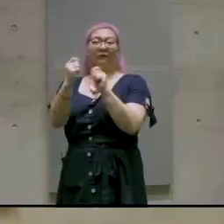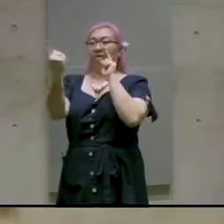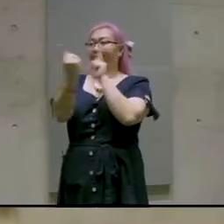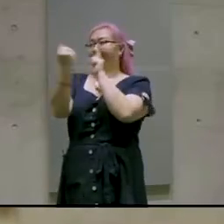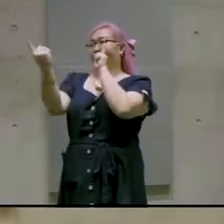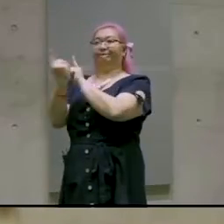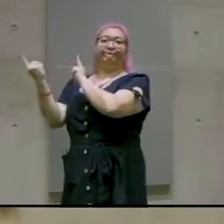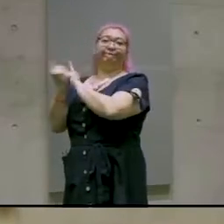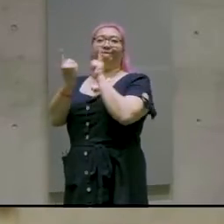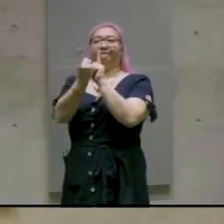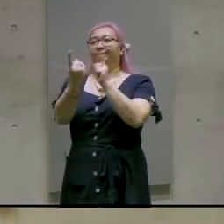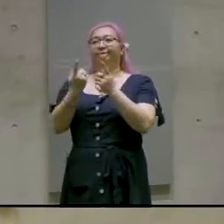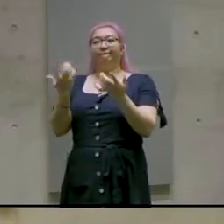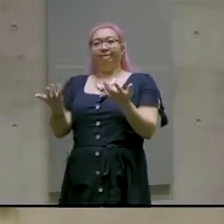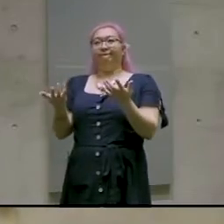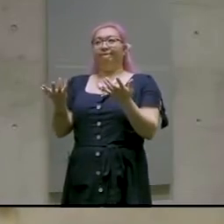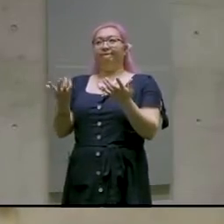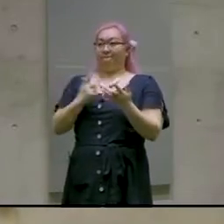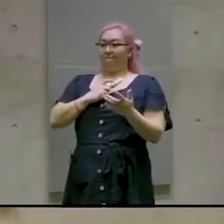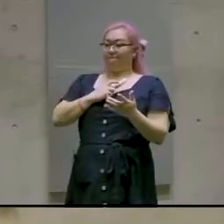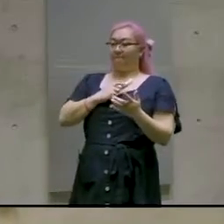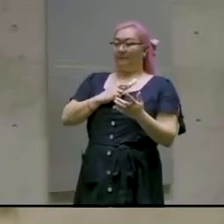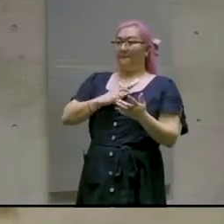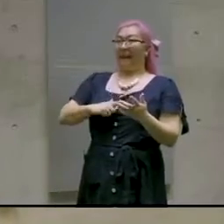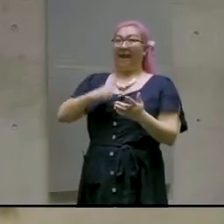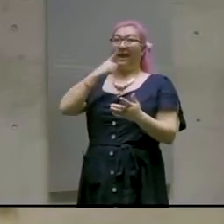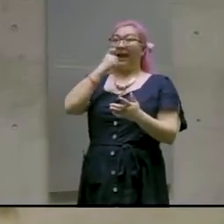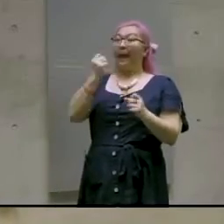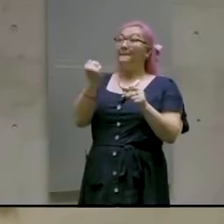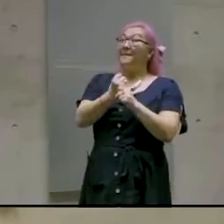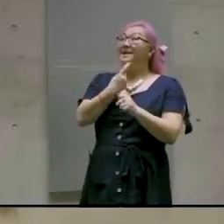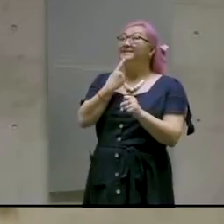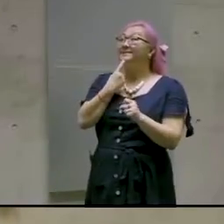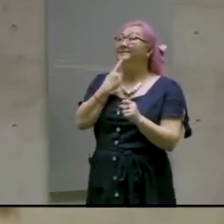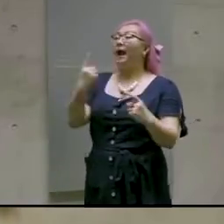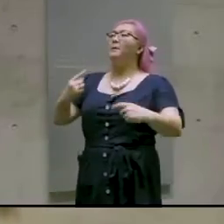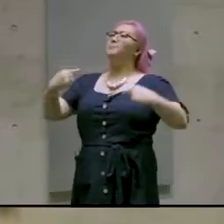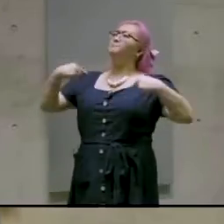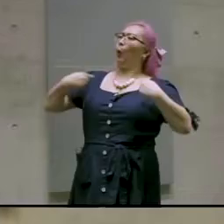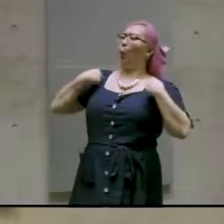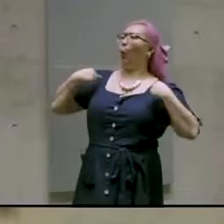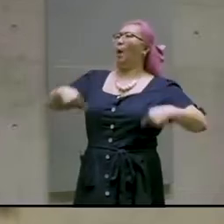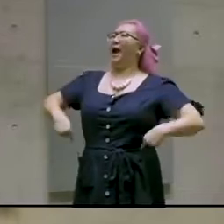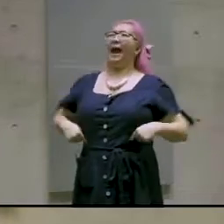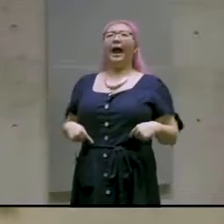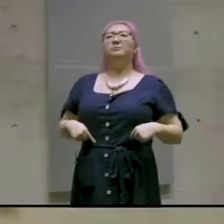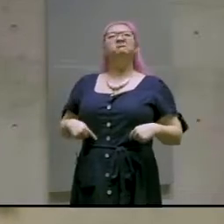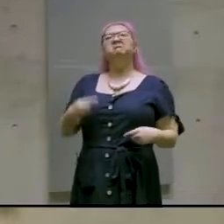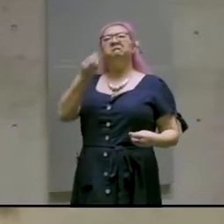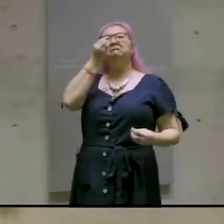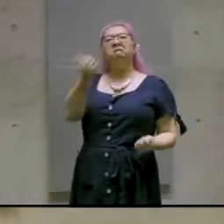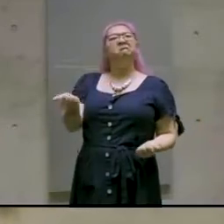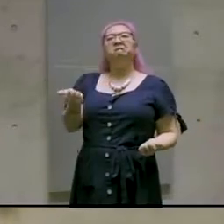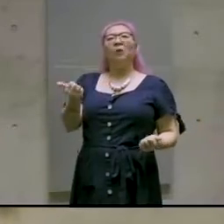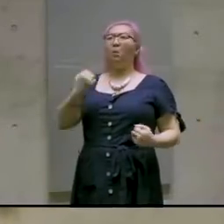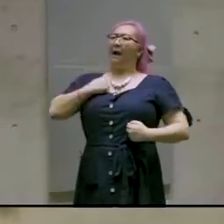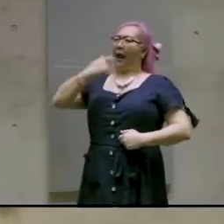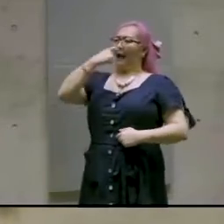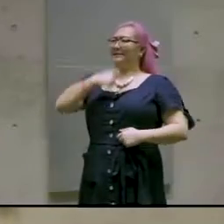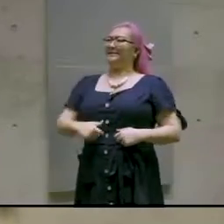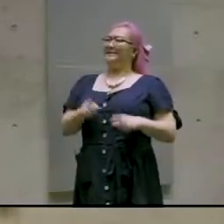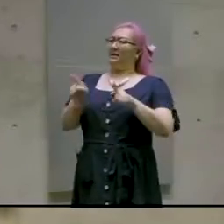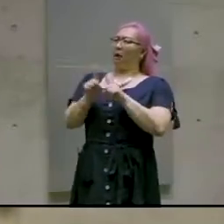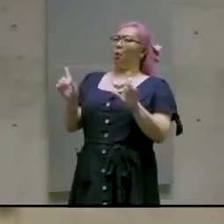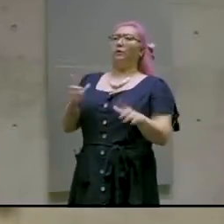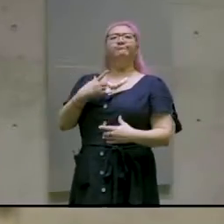giving the opportunity for the player to make a statement about their character, that this is who I am, this is kind of my orientation, this is my identity, or this is the